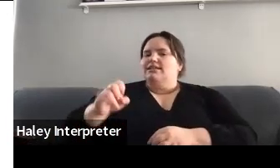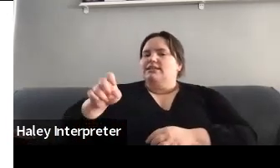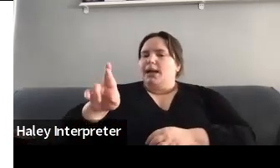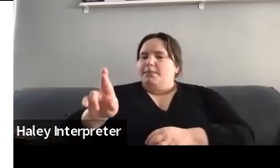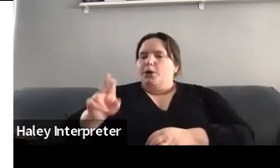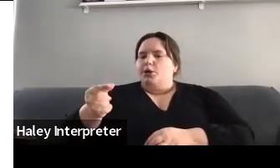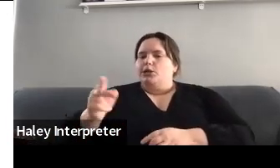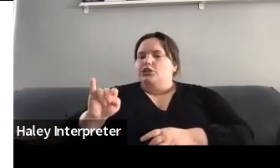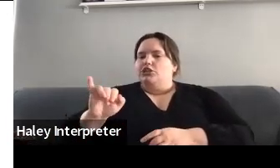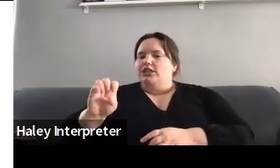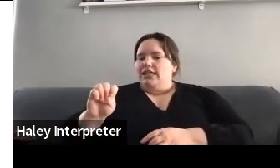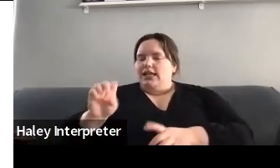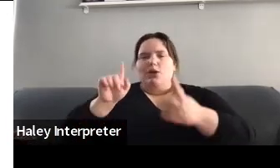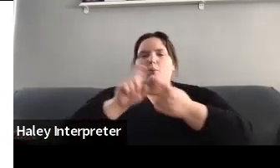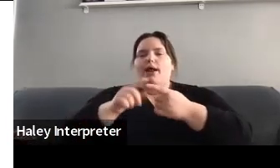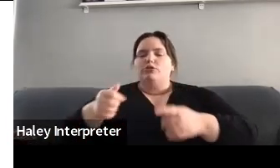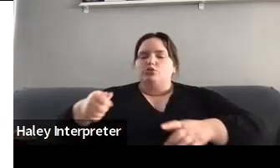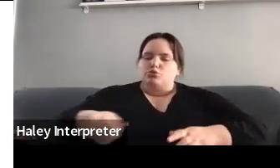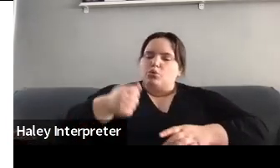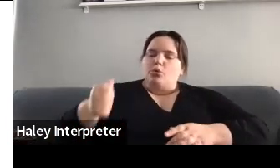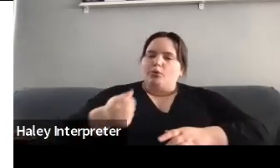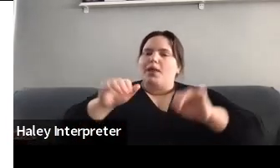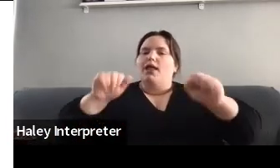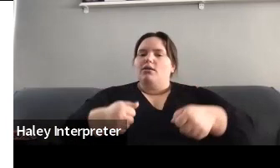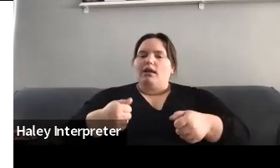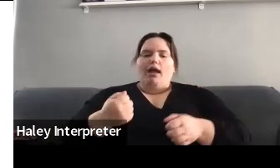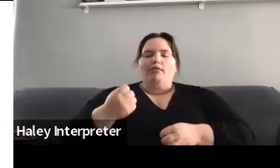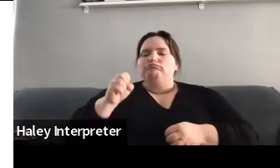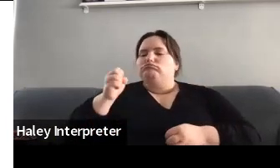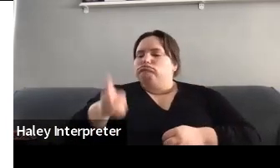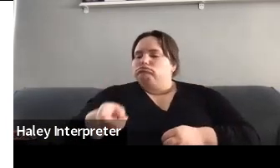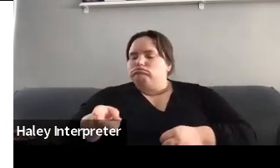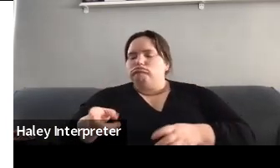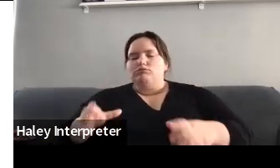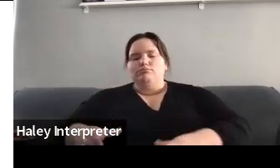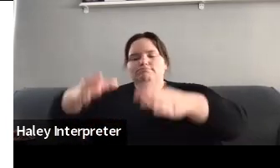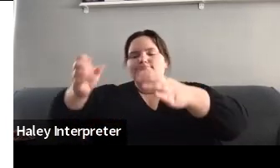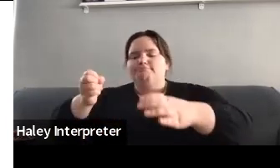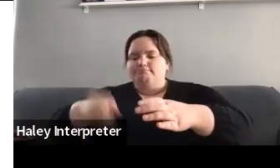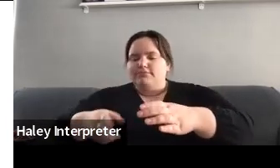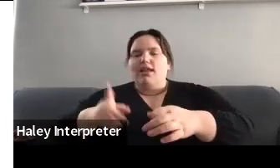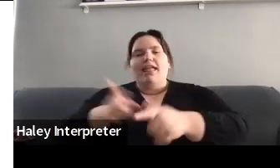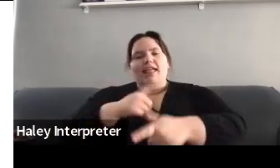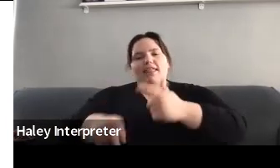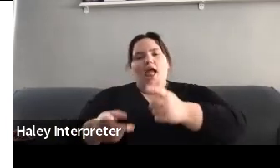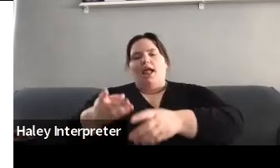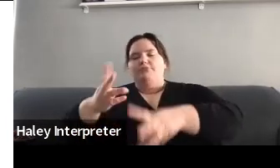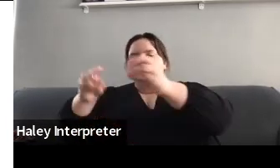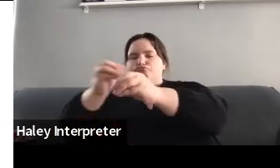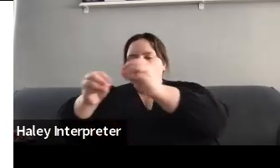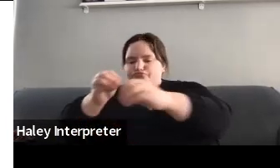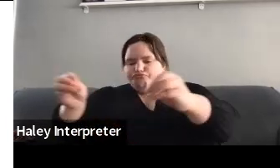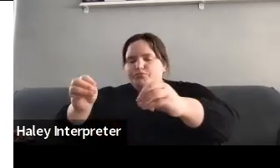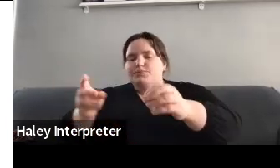you to throw your waste in that container and then wrap it up in some type of plastic bag